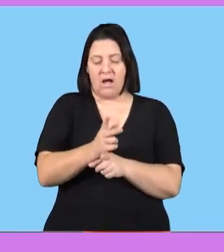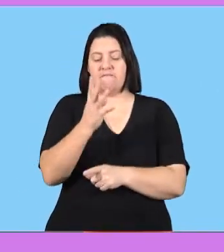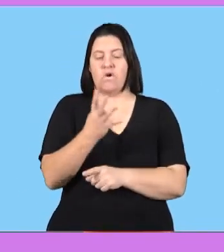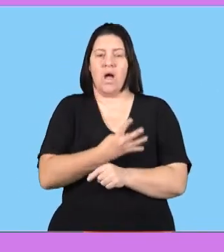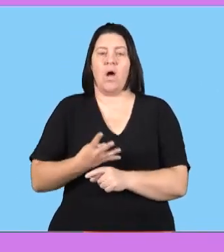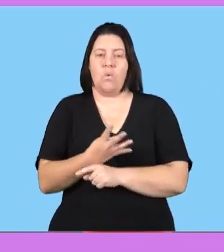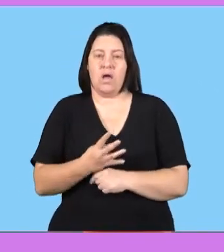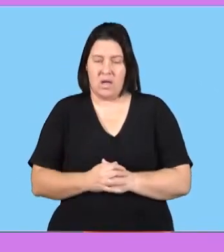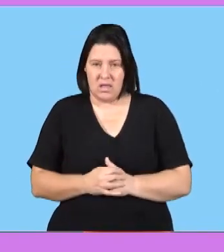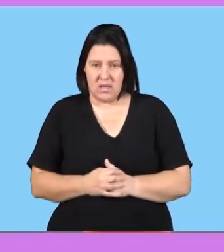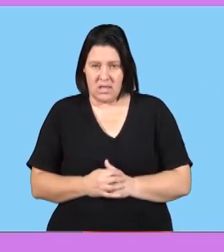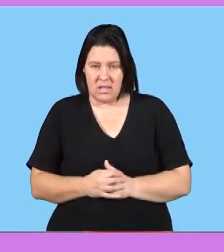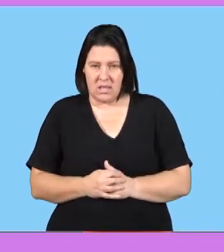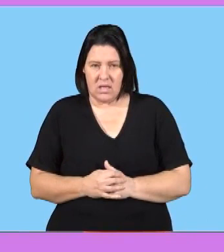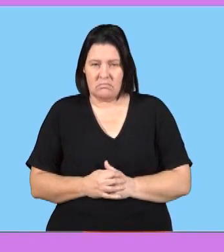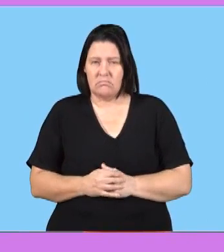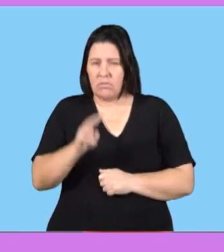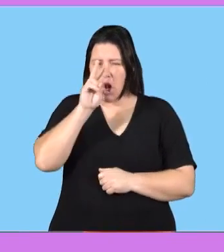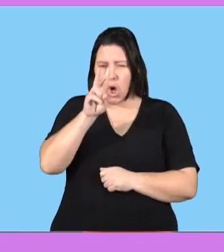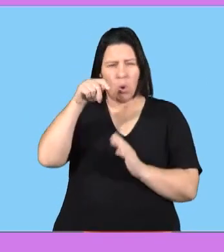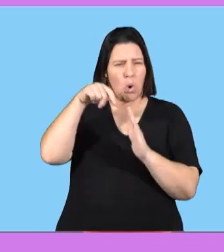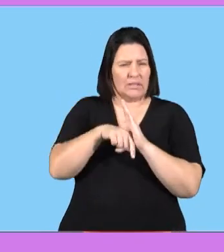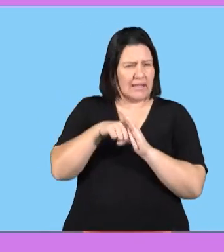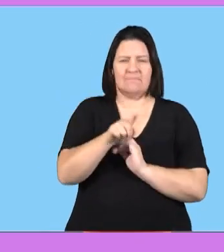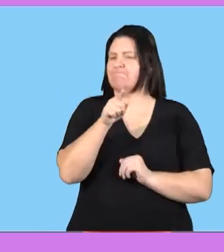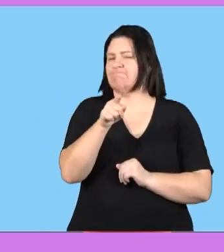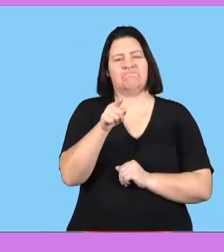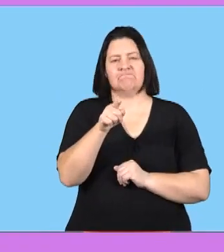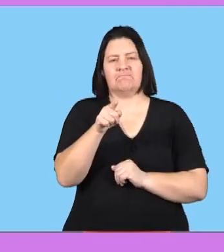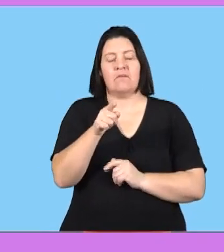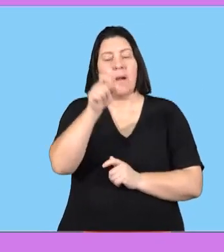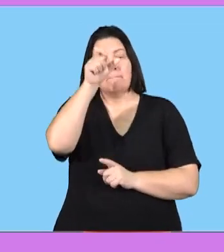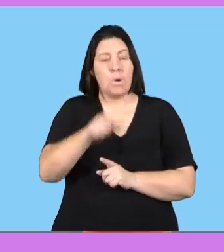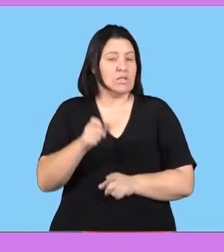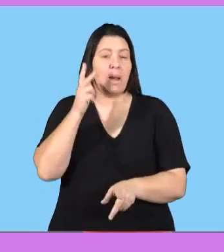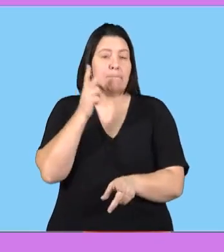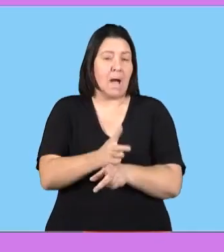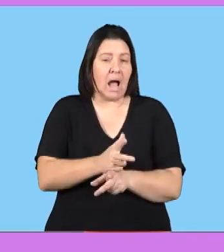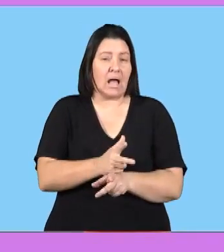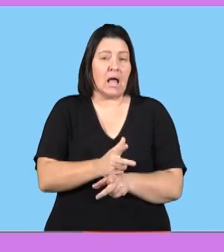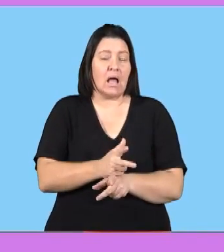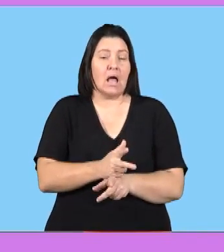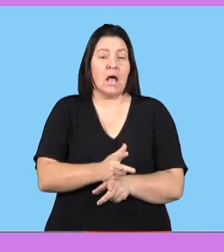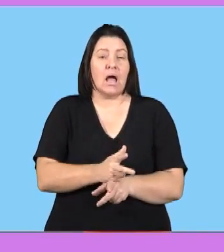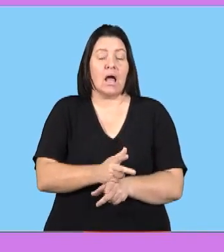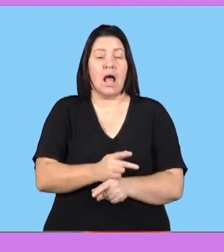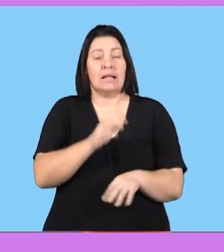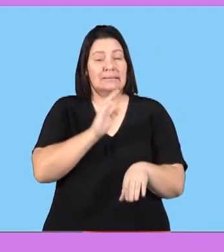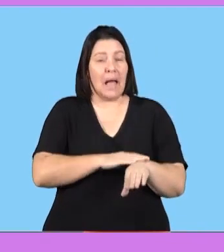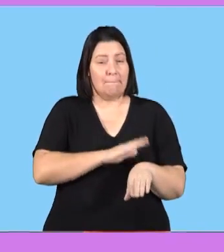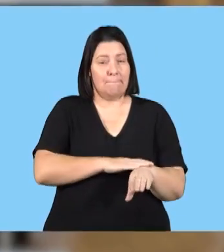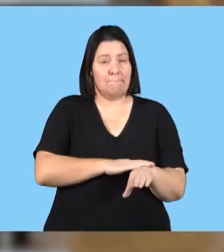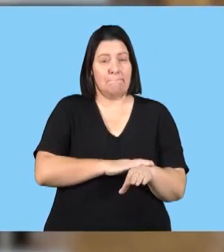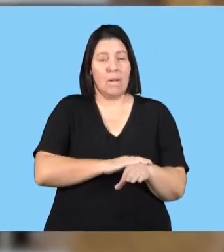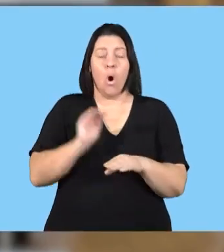hours. But I think looking at the context, you can see that if somebody parked, as long as the